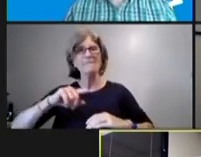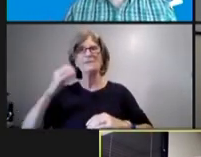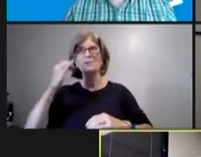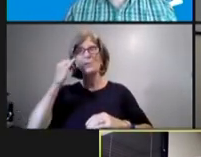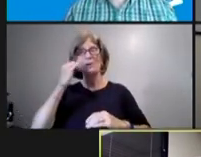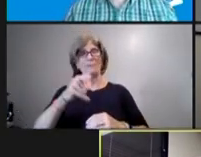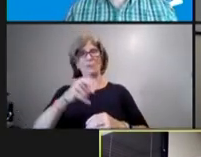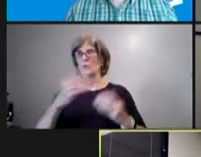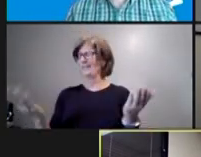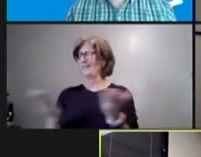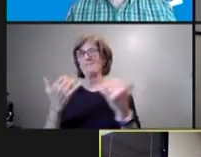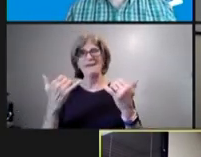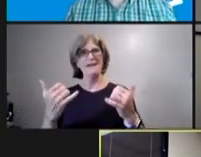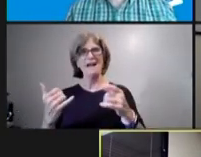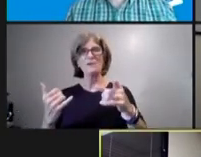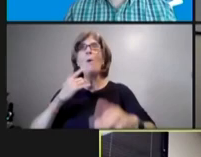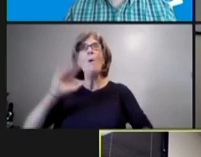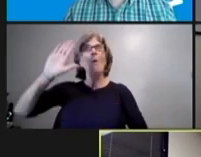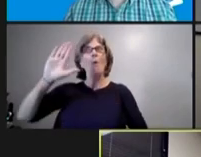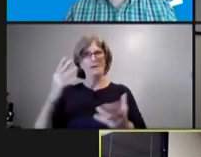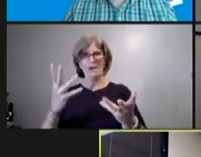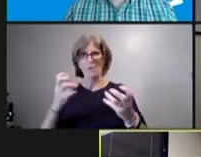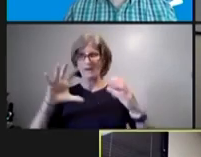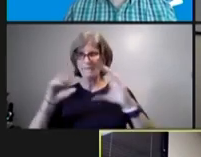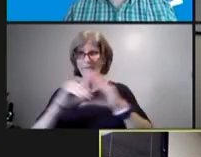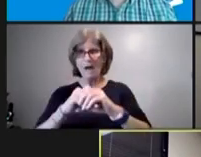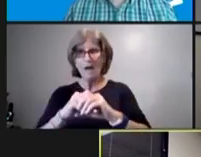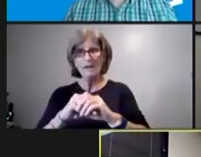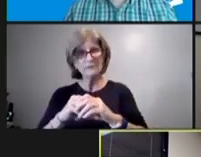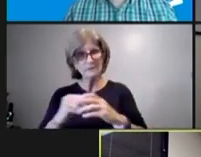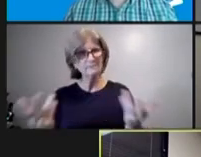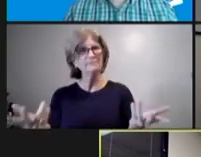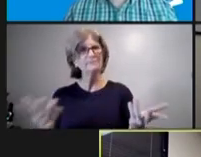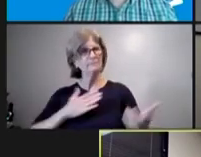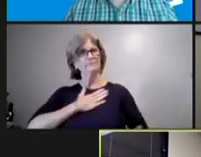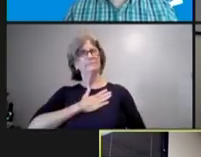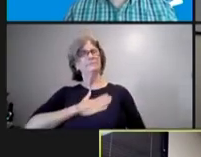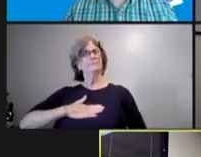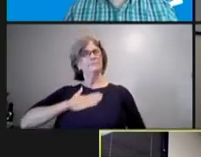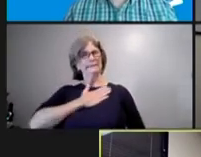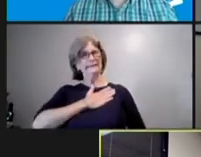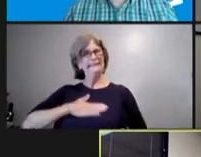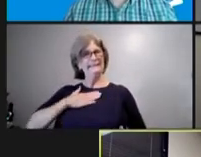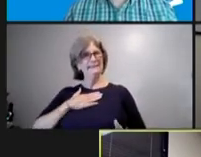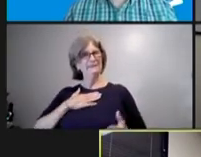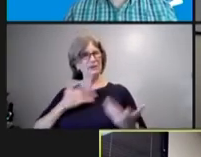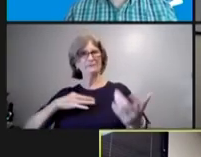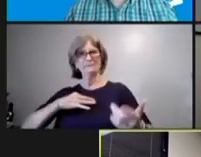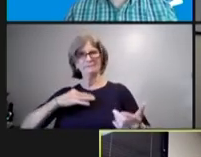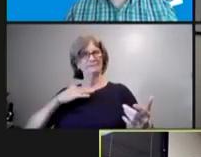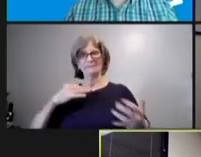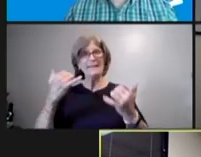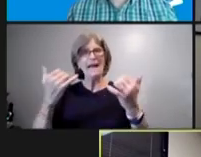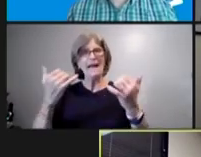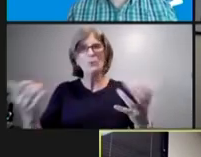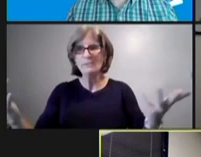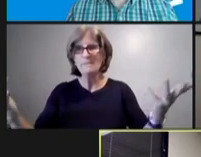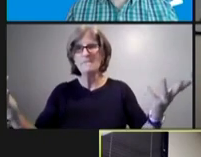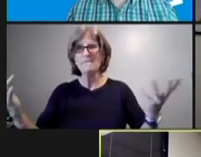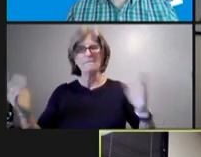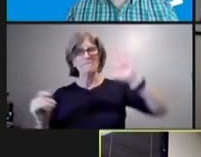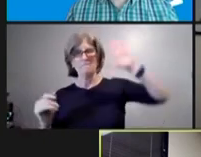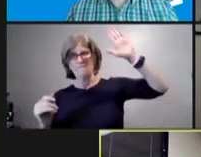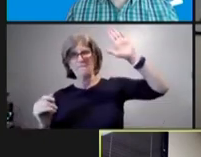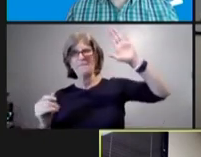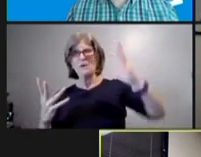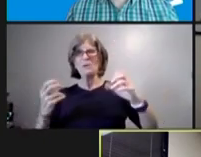want to be participating in, you know, please, you know, anybody can shout out and say, I would like to be on this